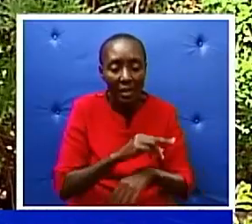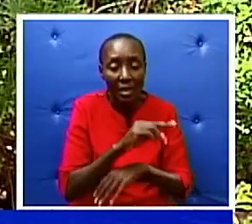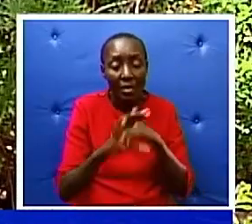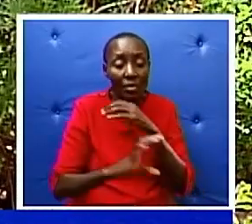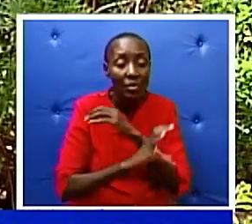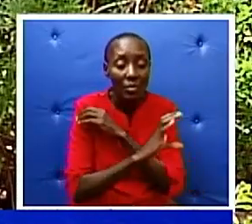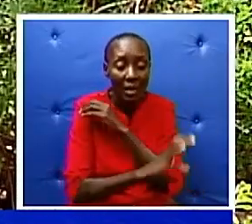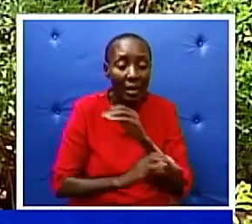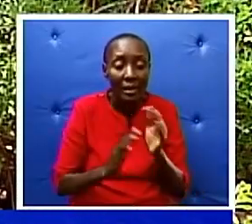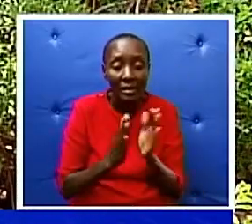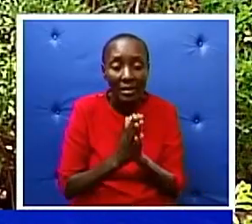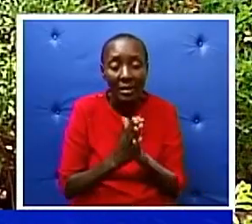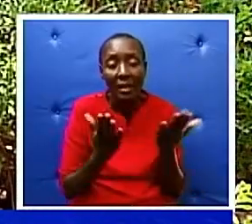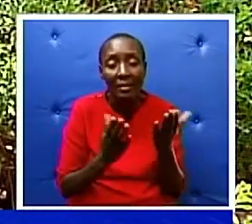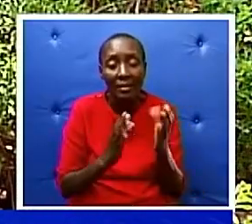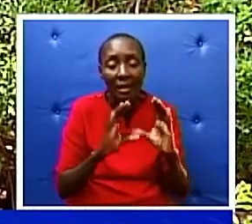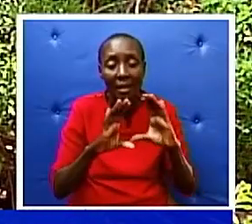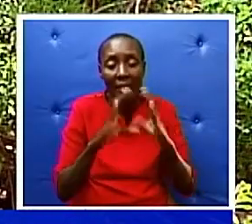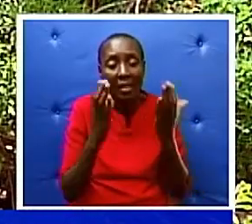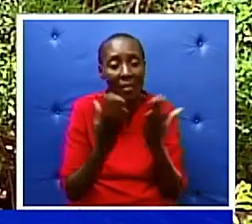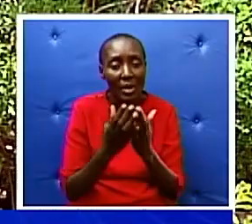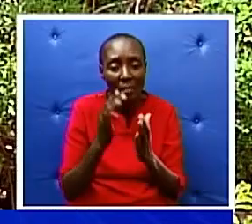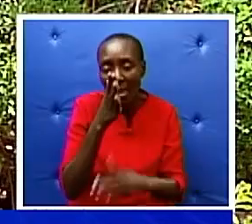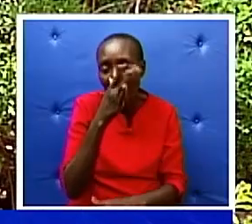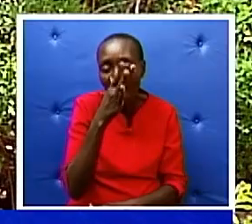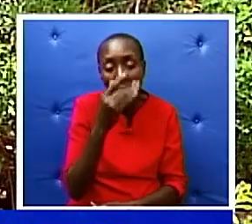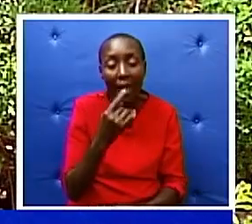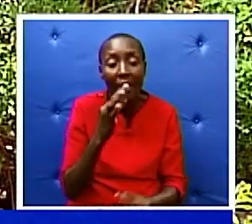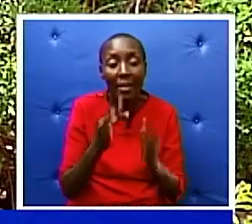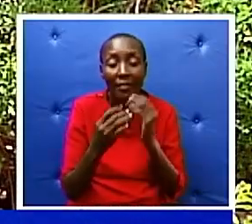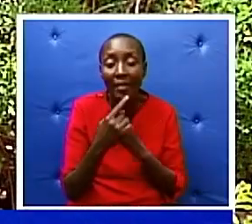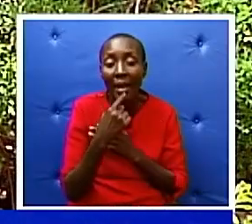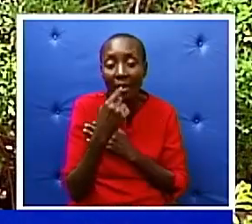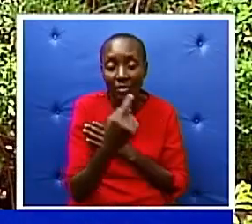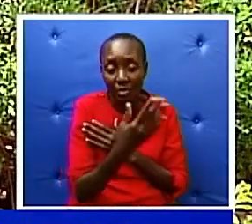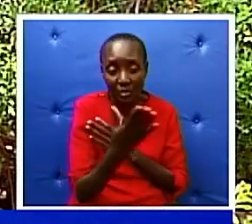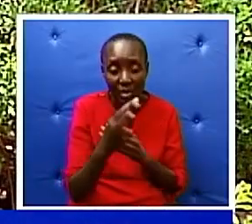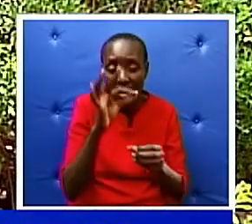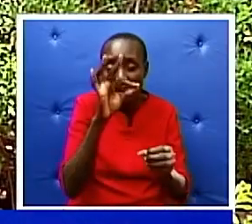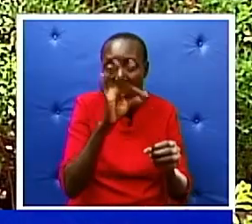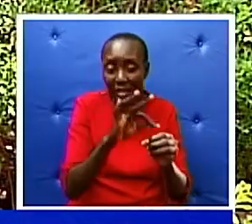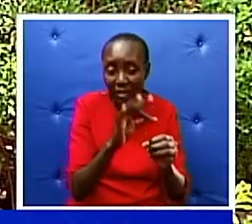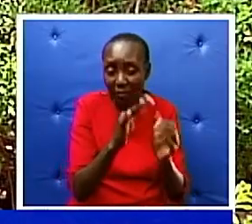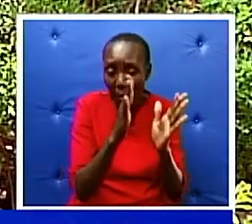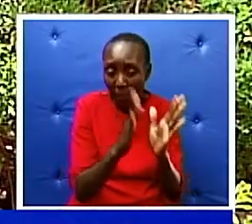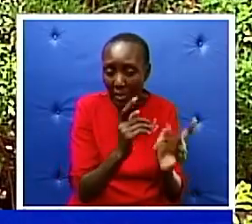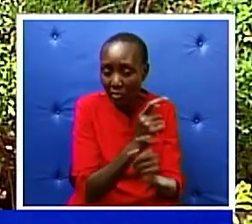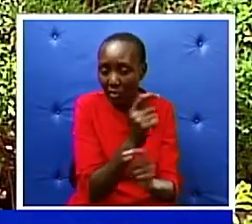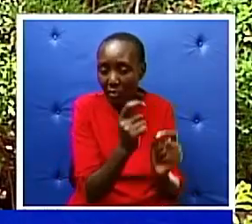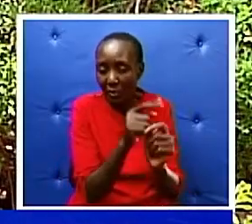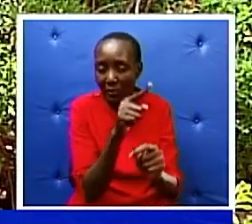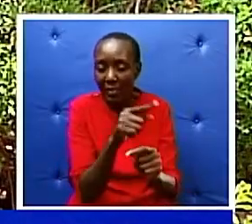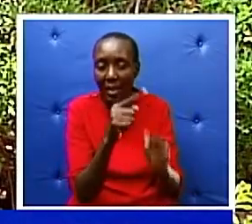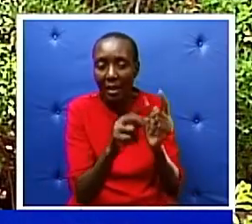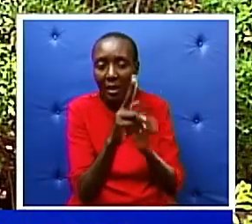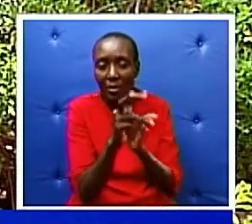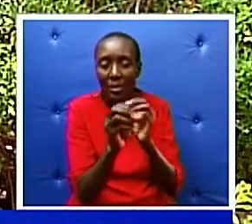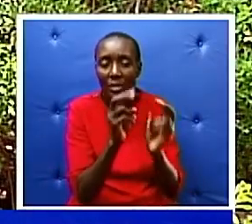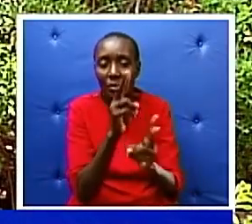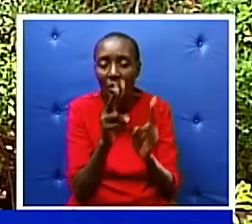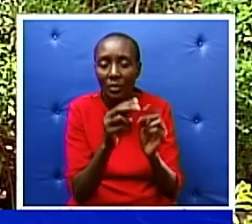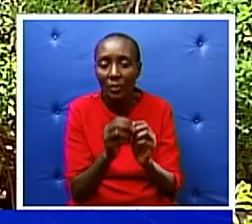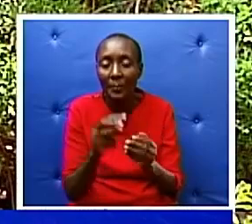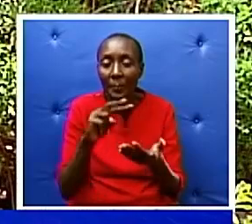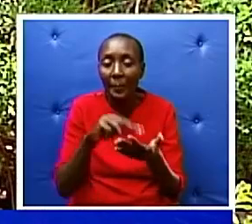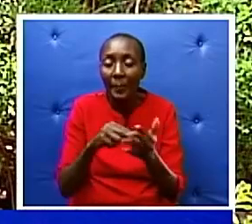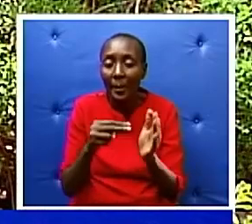world at large. I would be lying to myself if I told you we should vote for so-and-so for come 2022. So we know he has